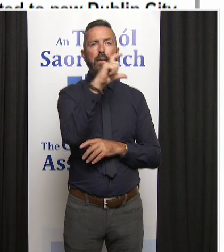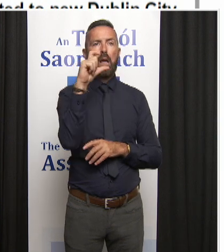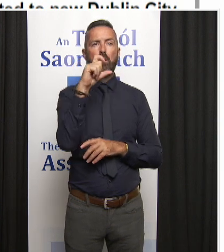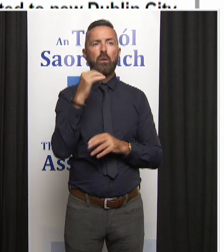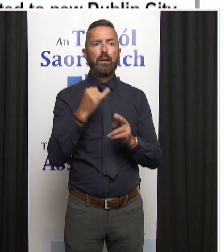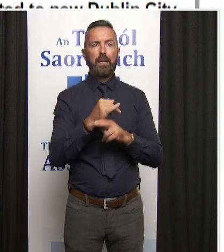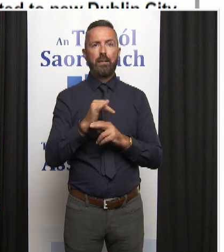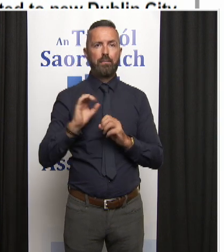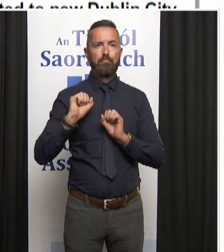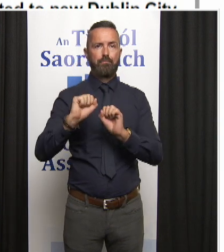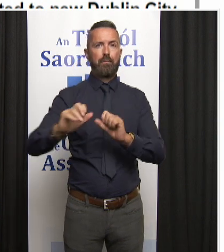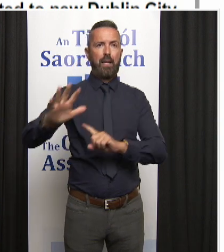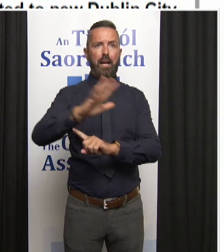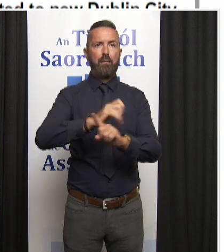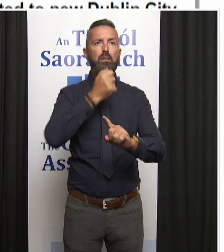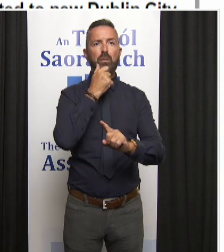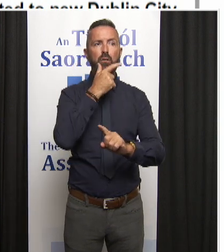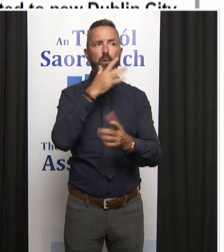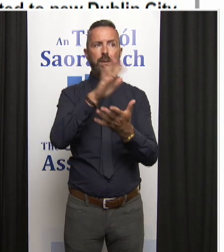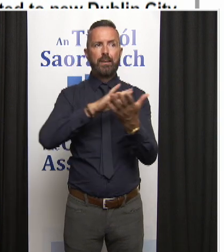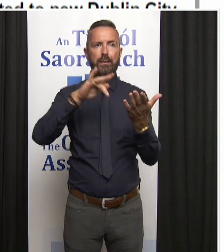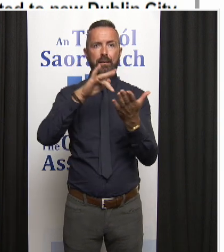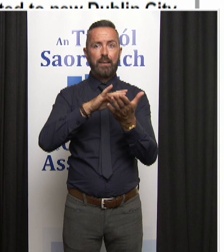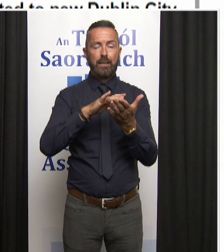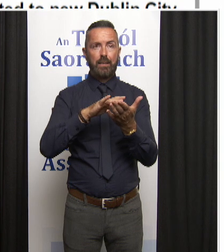area, Dublin City.